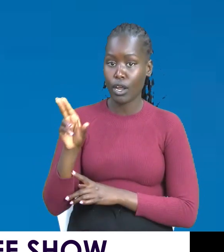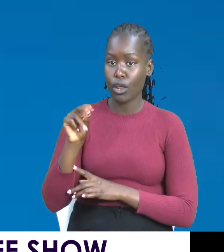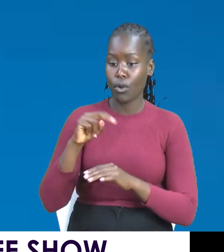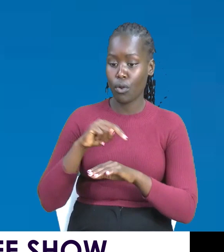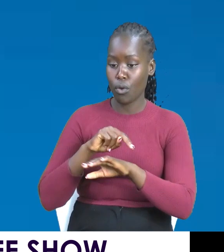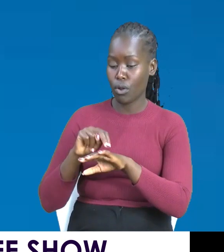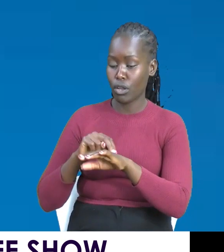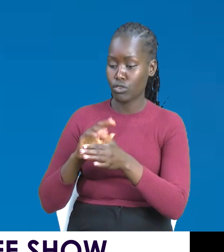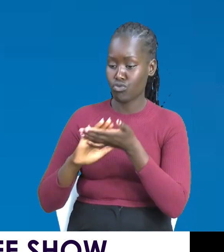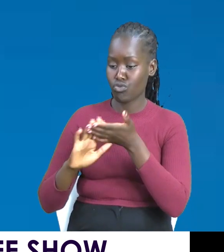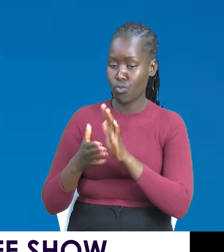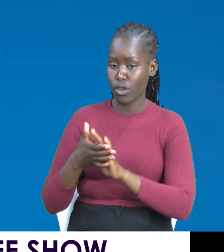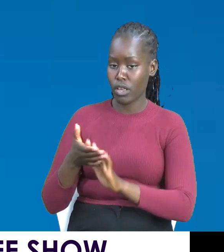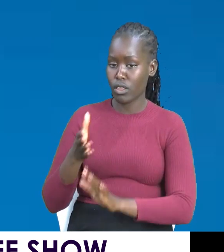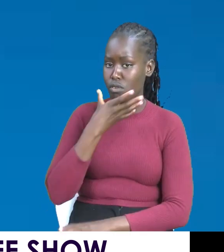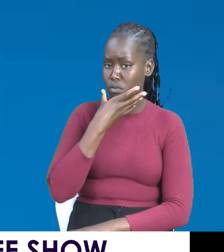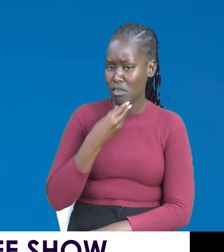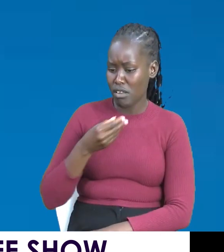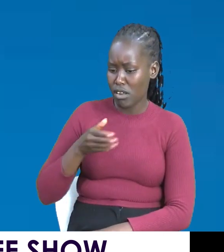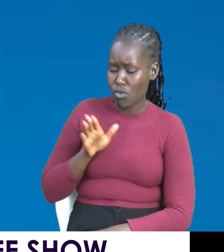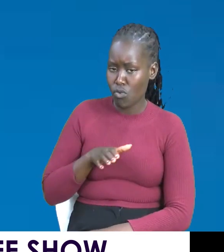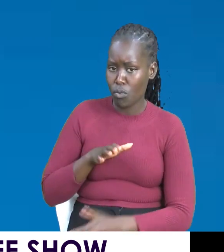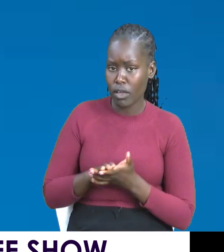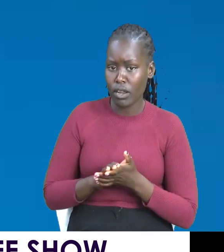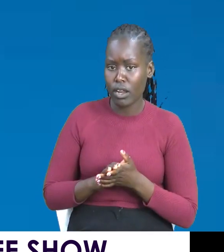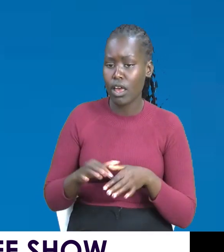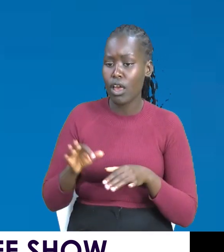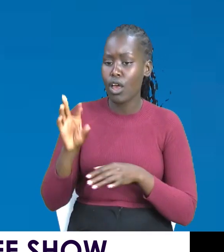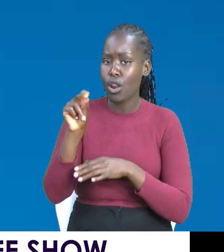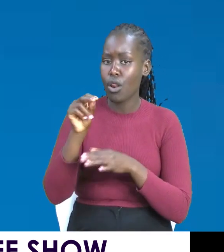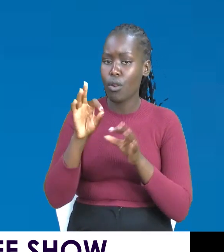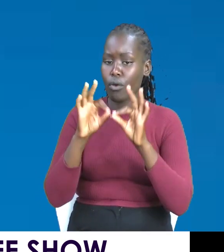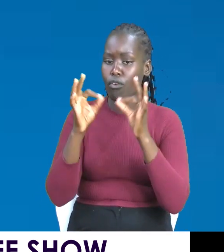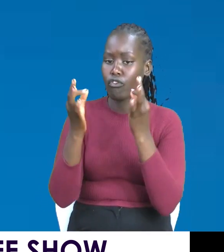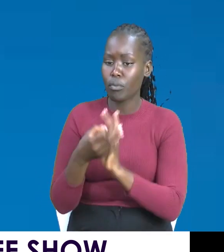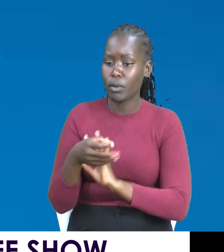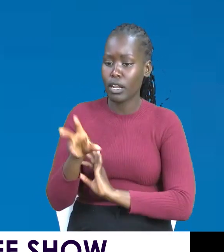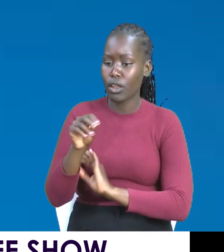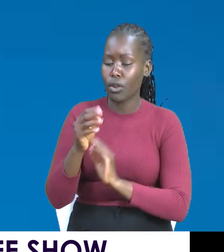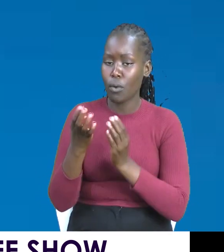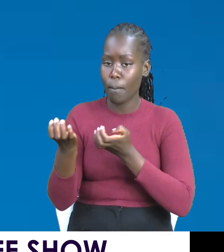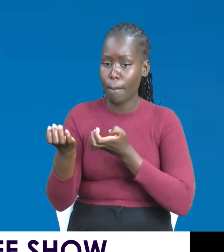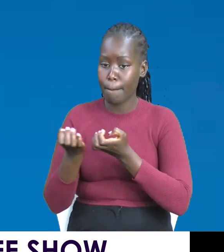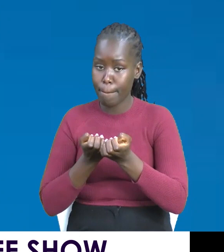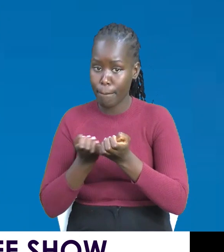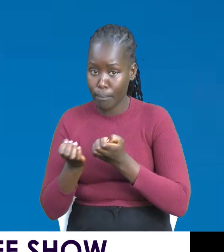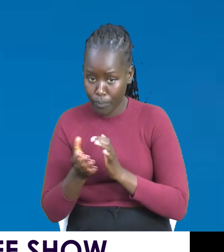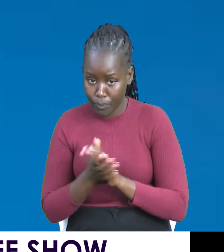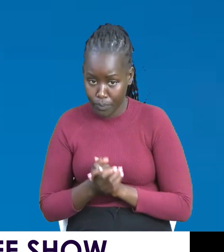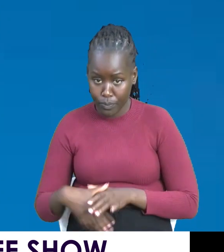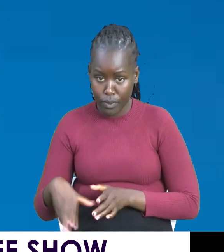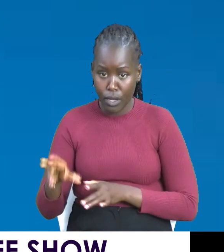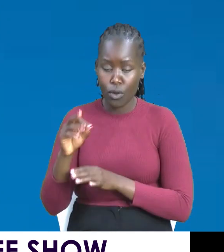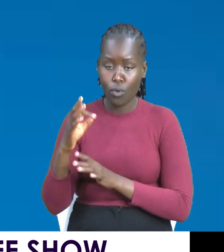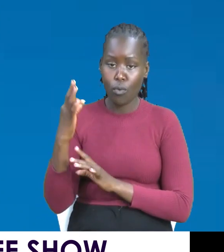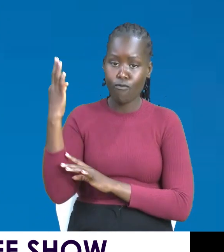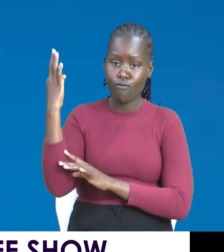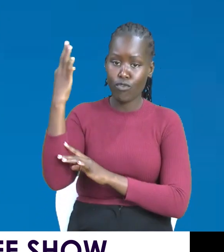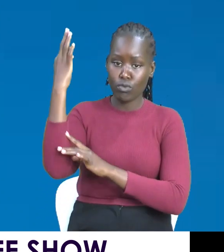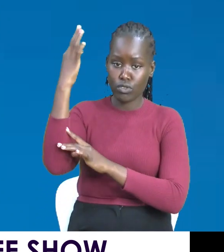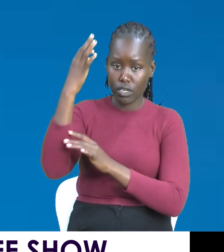nation without the man and the woman. There is no family, no business. There is no